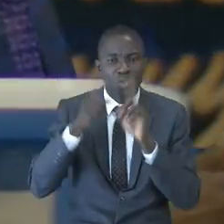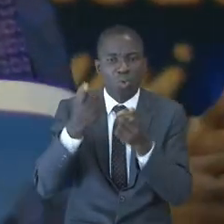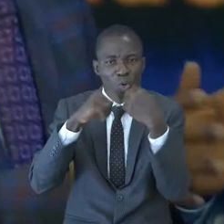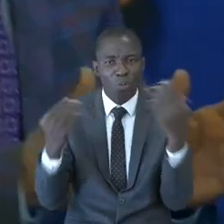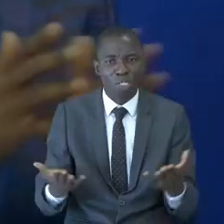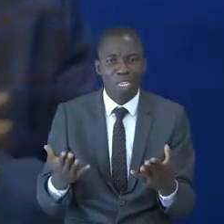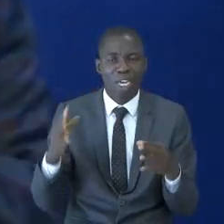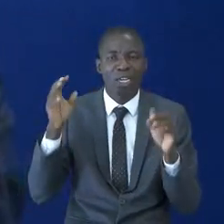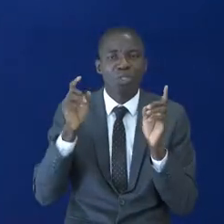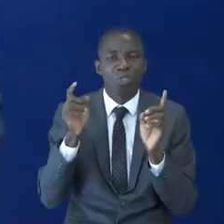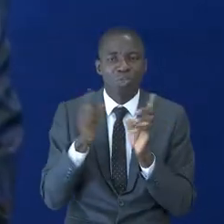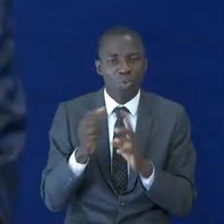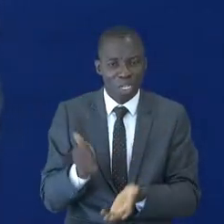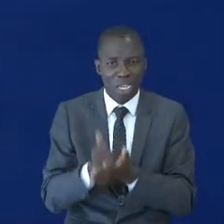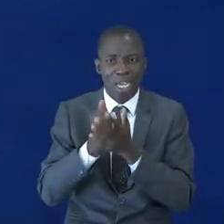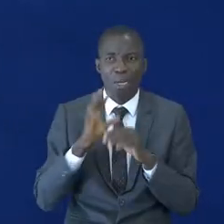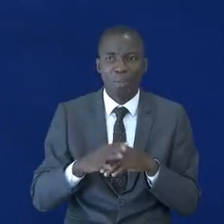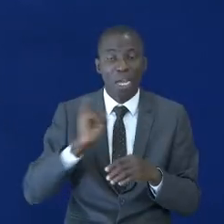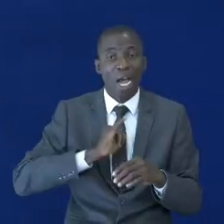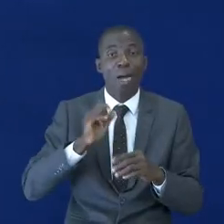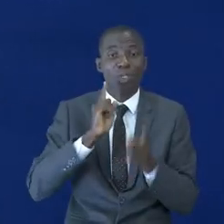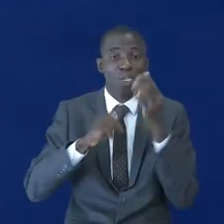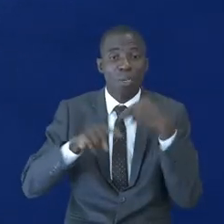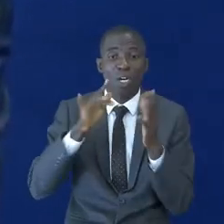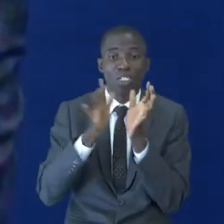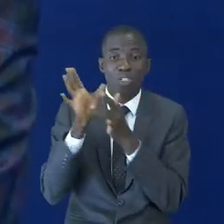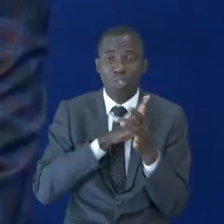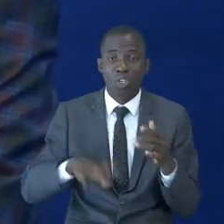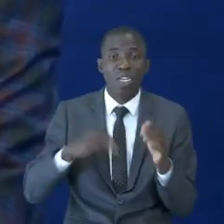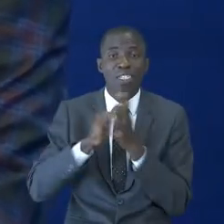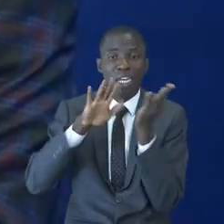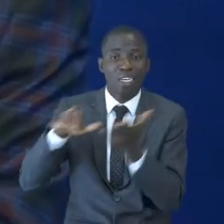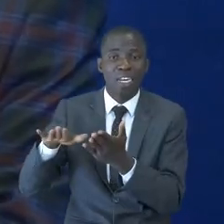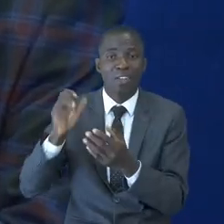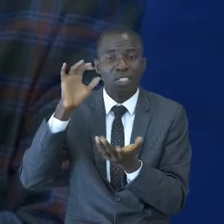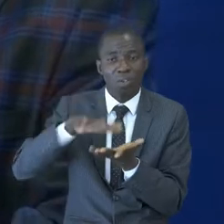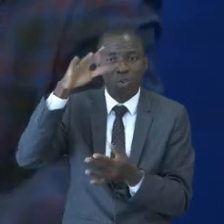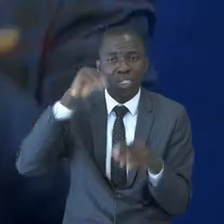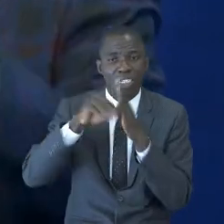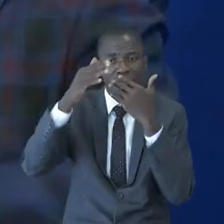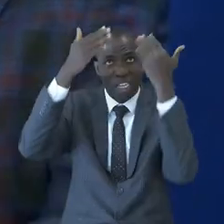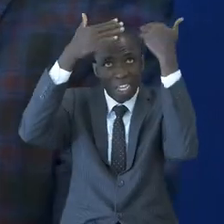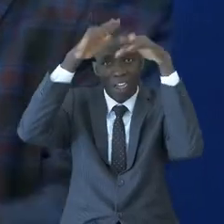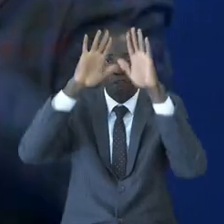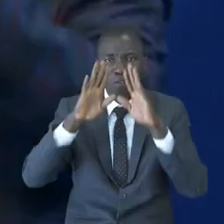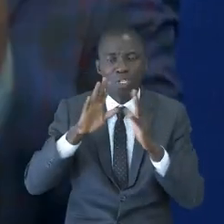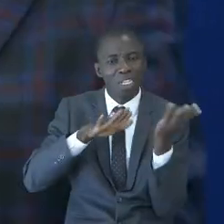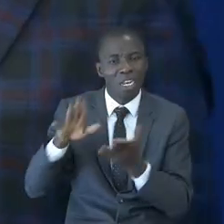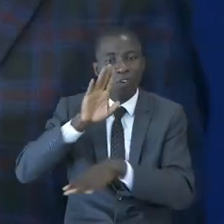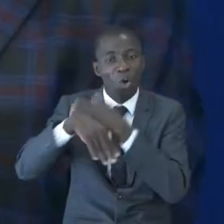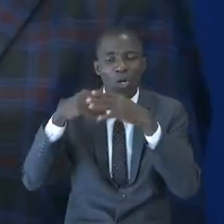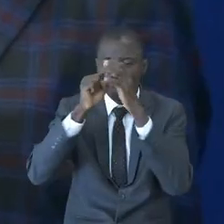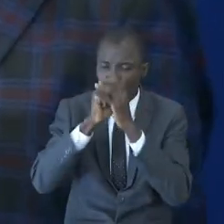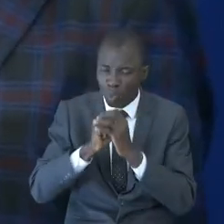talking about Jesus Christ, that led the glory in heaven, led all the worship of